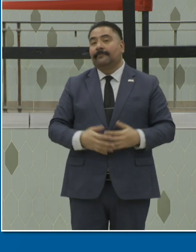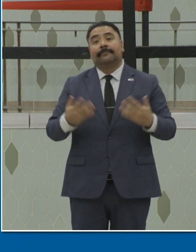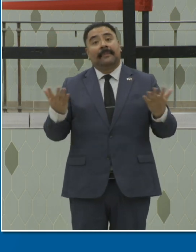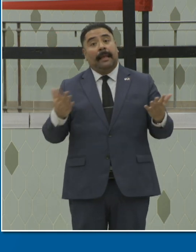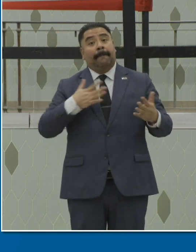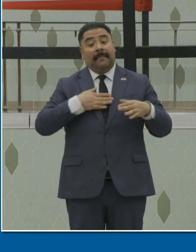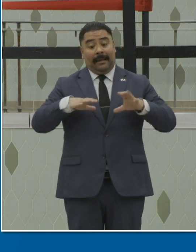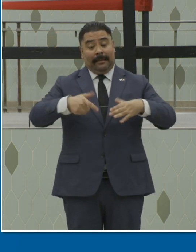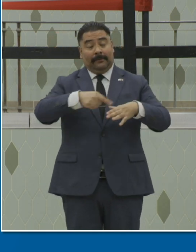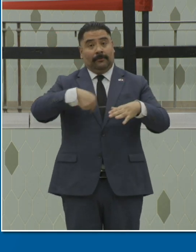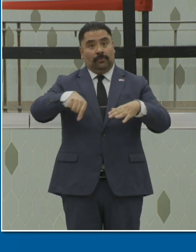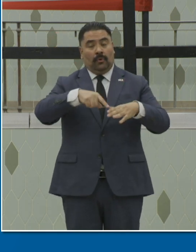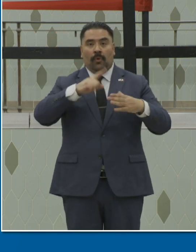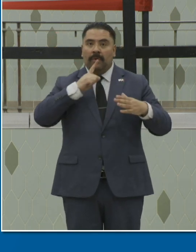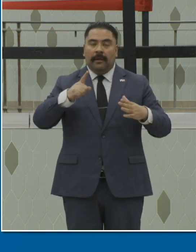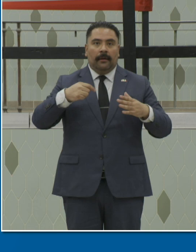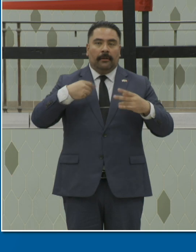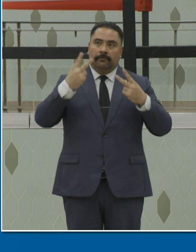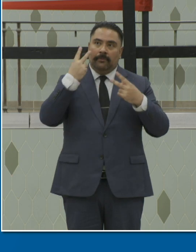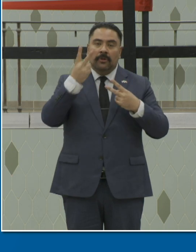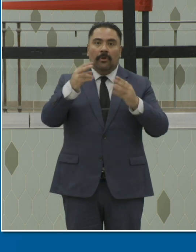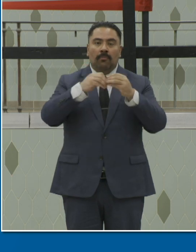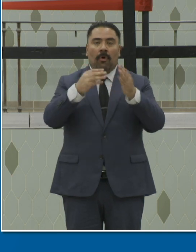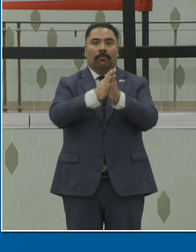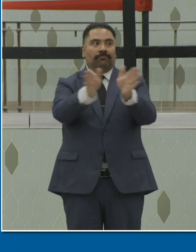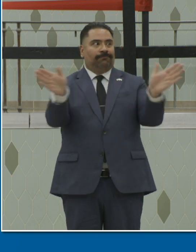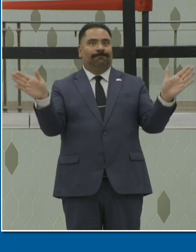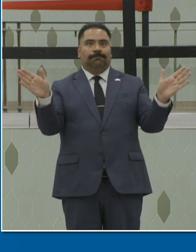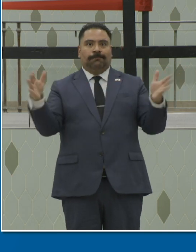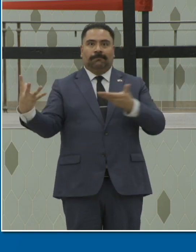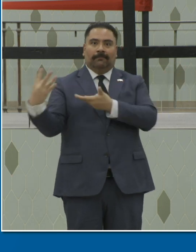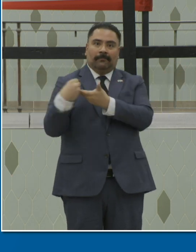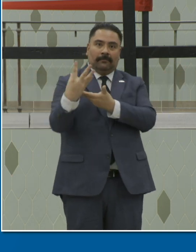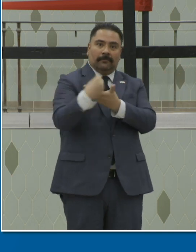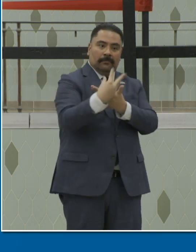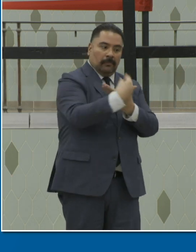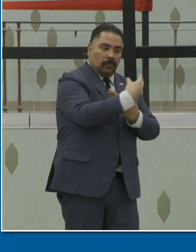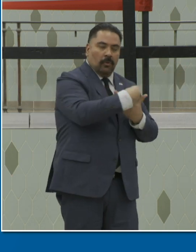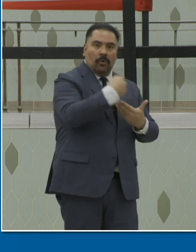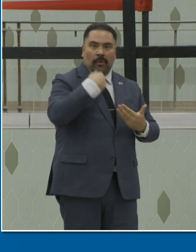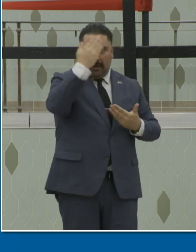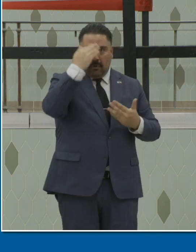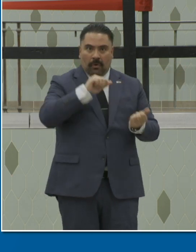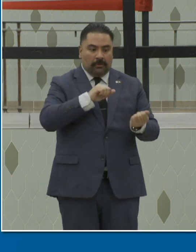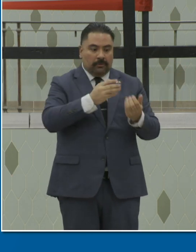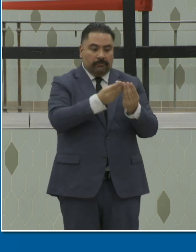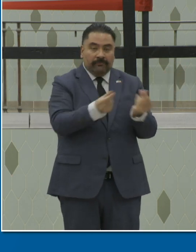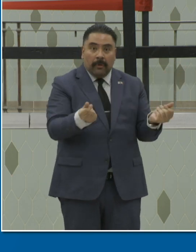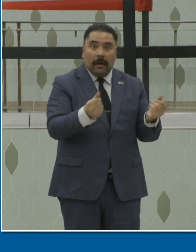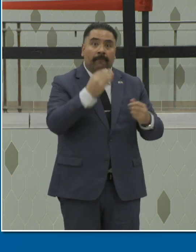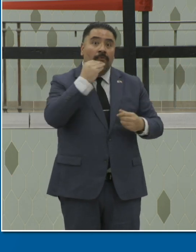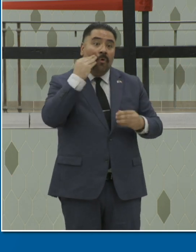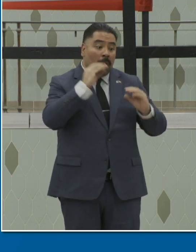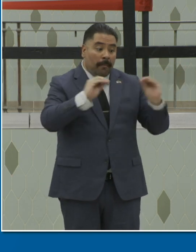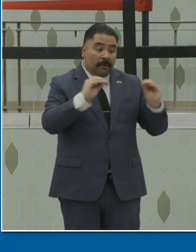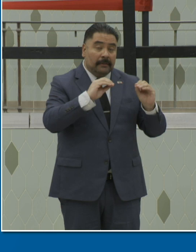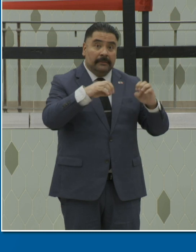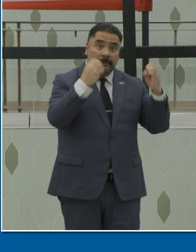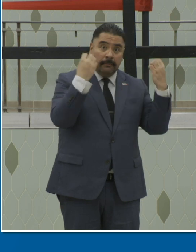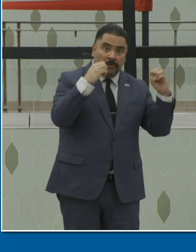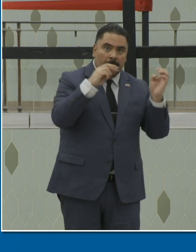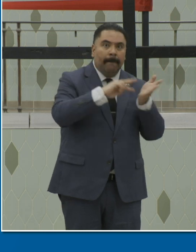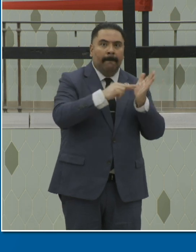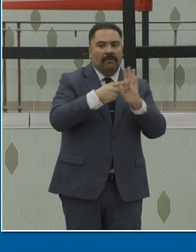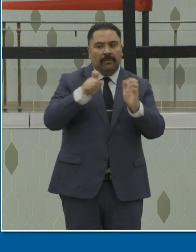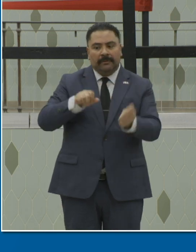So my administration has taken a holistic and a layered approach because we know that addressing the homelessness crisis in this city also means addressing